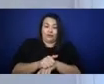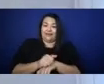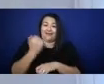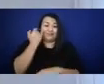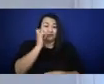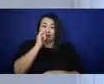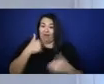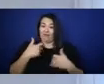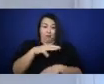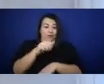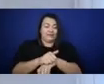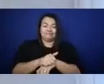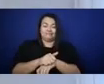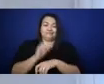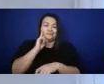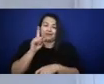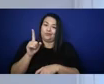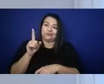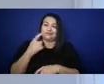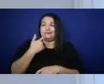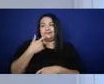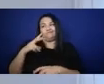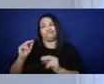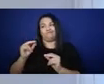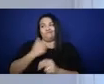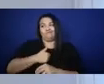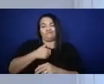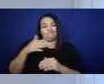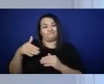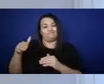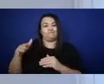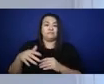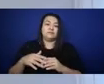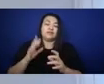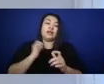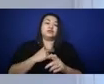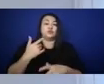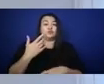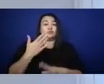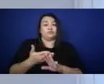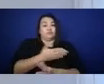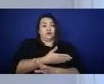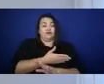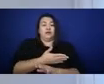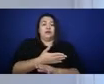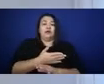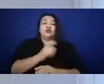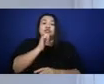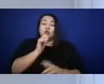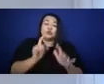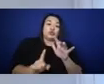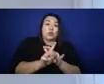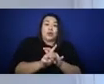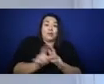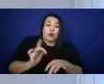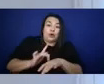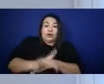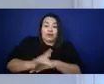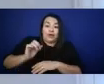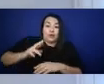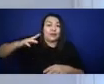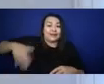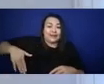epvaccine.com registration list, those appointments are by appointment only. Please show up with an appointment. If not, you'll be turned